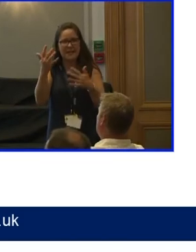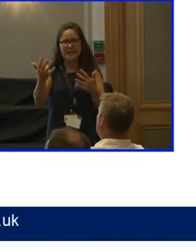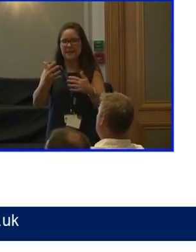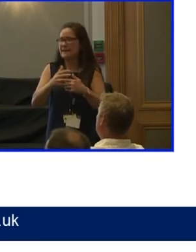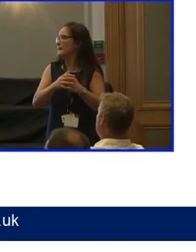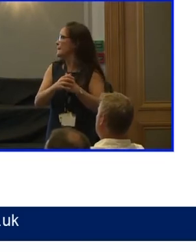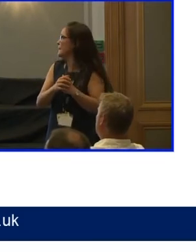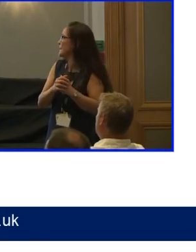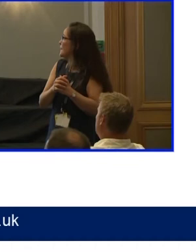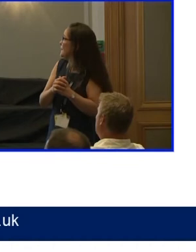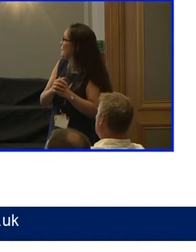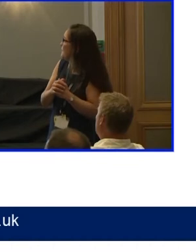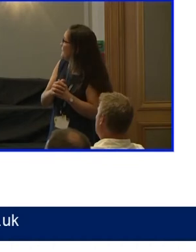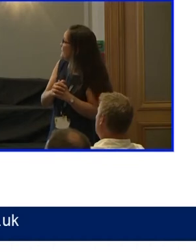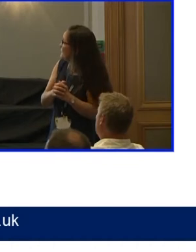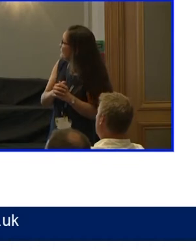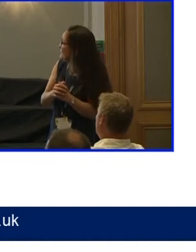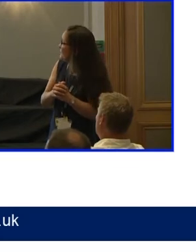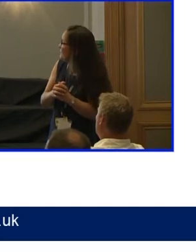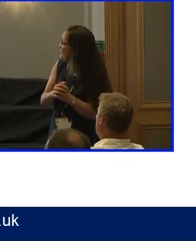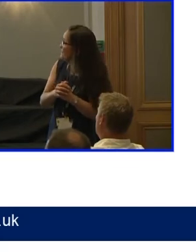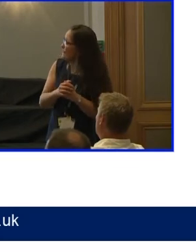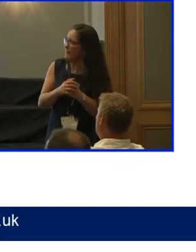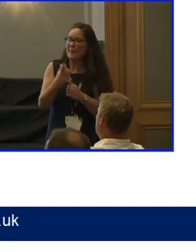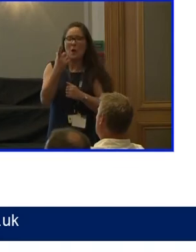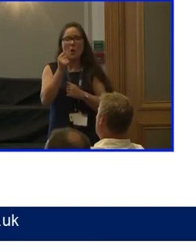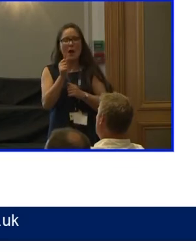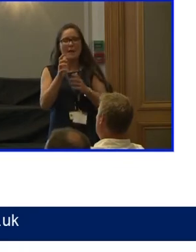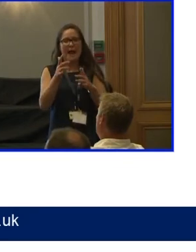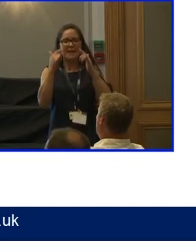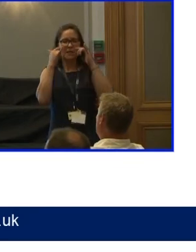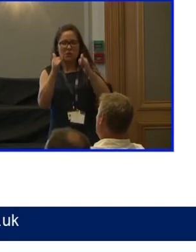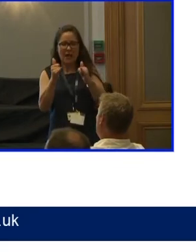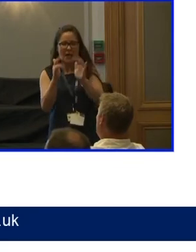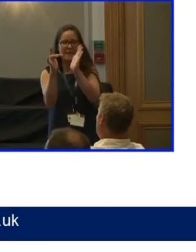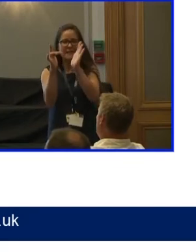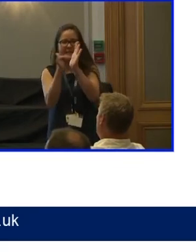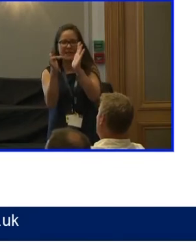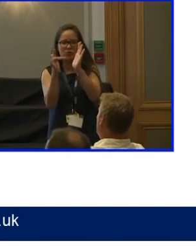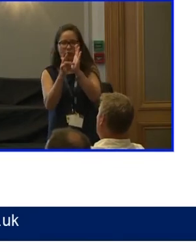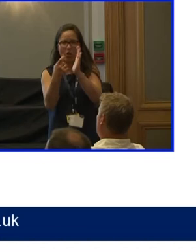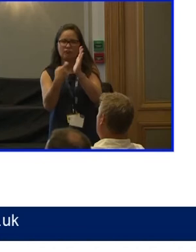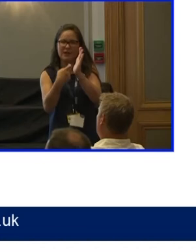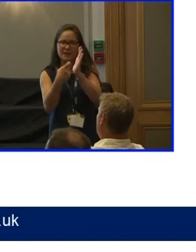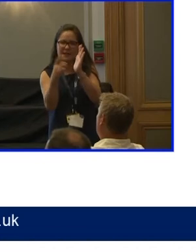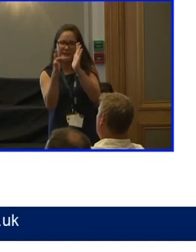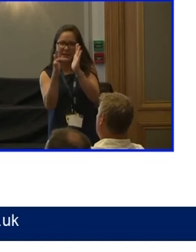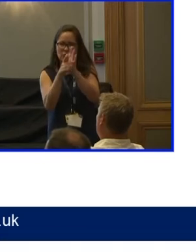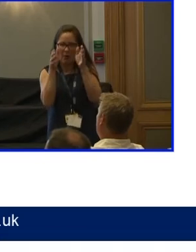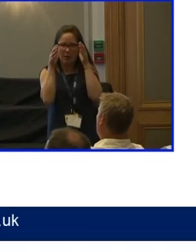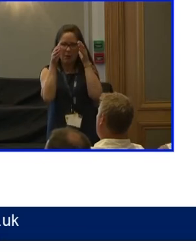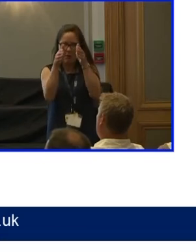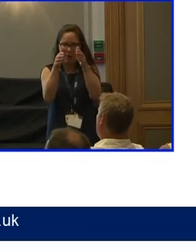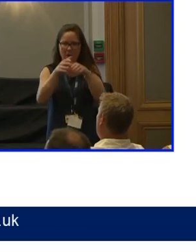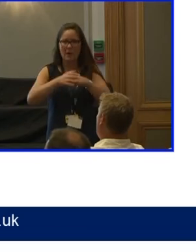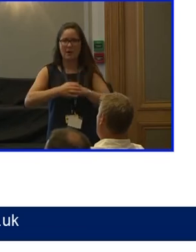of visual field testing, but concentrating on the central retina to check function, or possibly even a mobility course to check